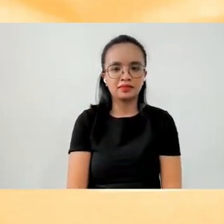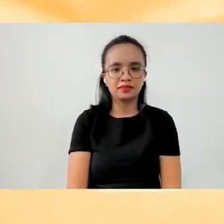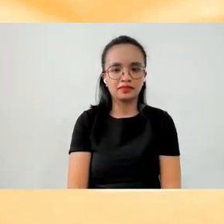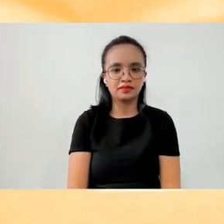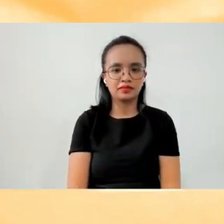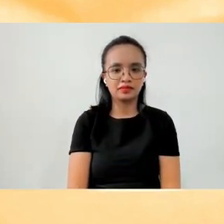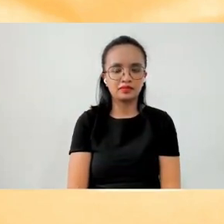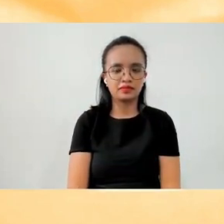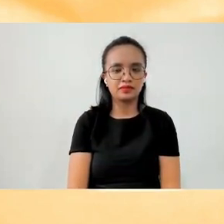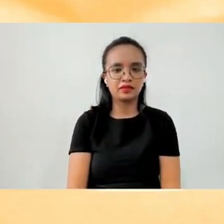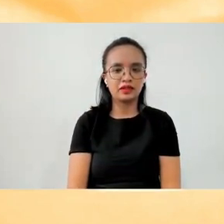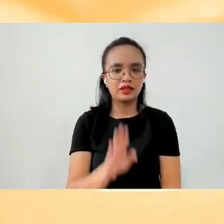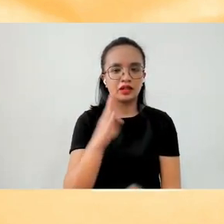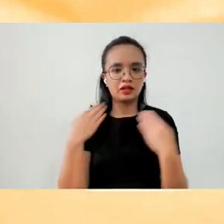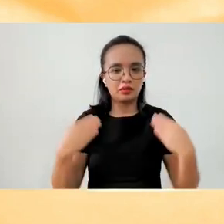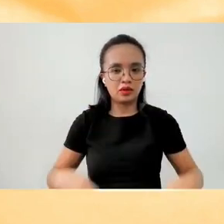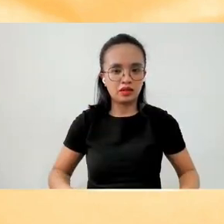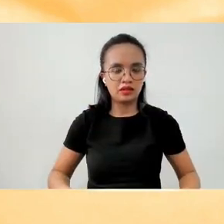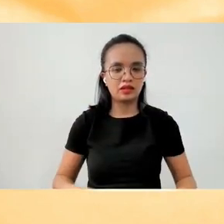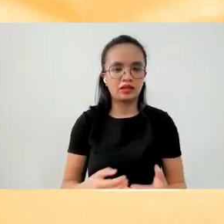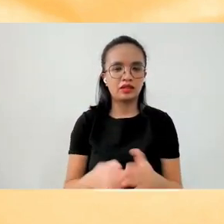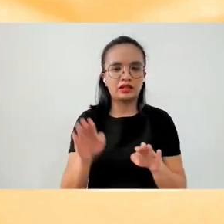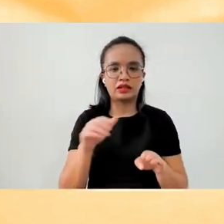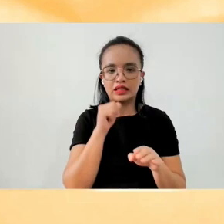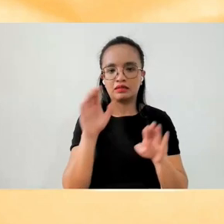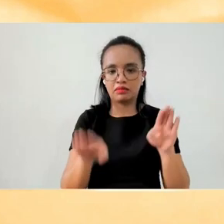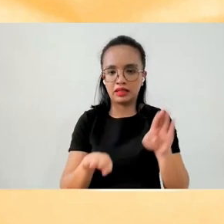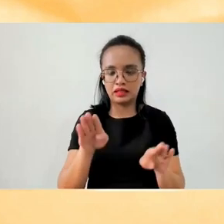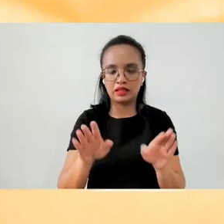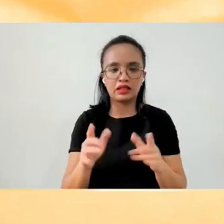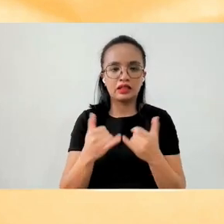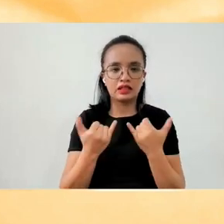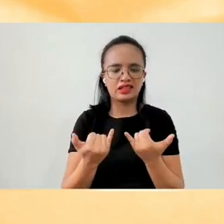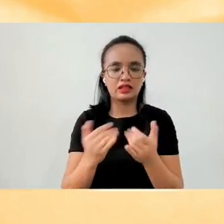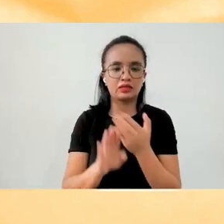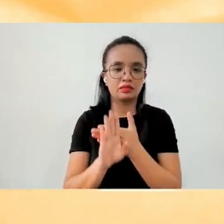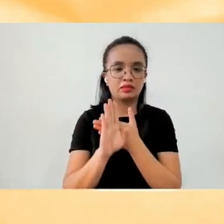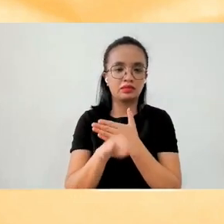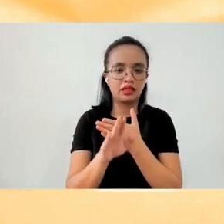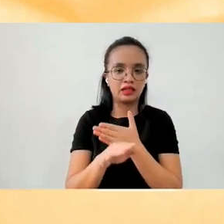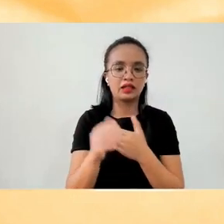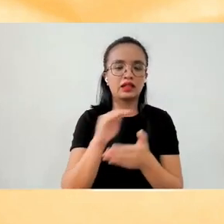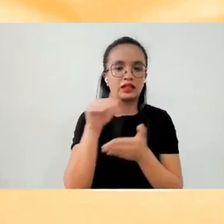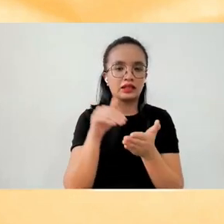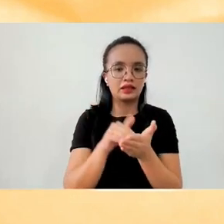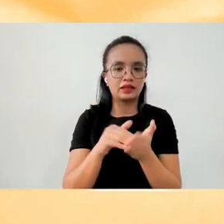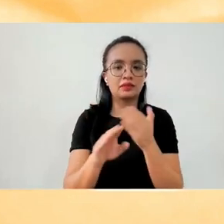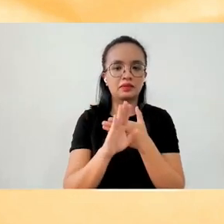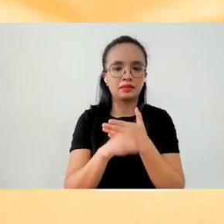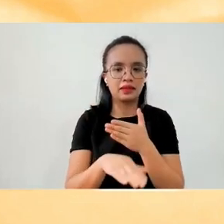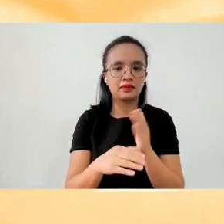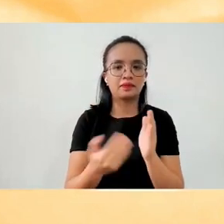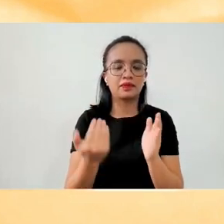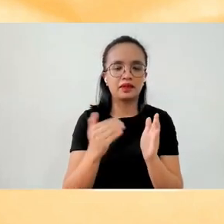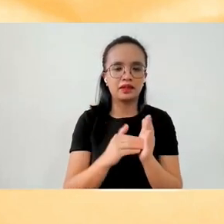Your whole body was off track, off balance. Now you've returned yourself to center, back on track, back